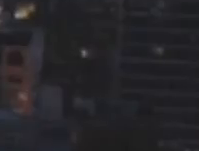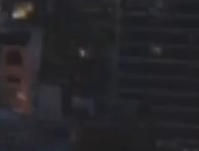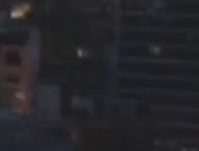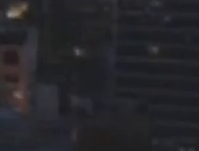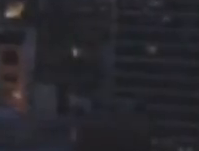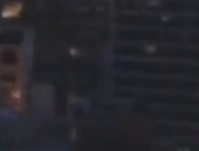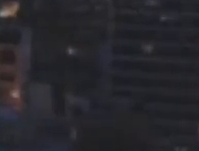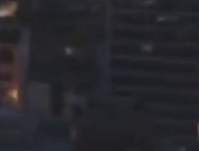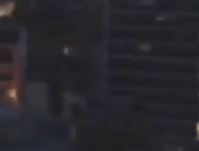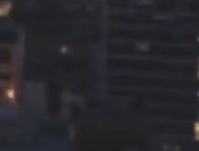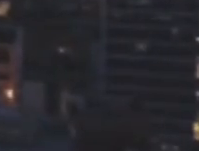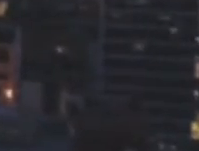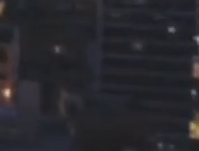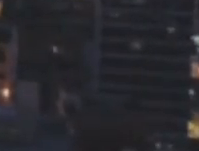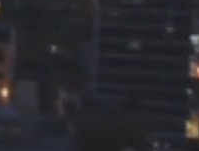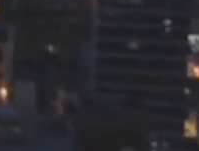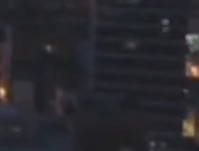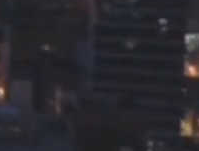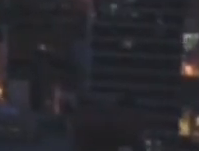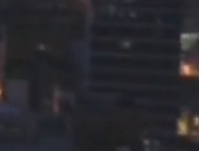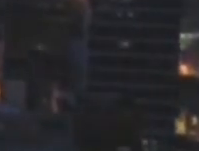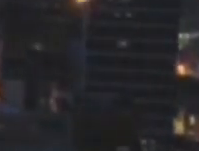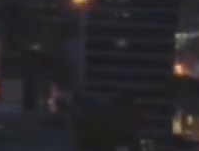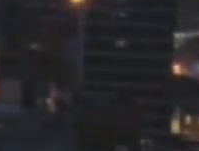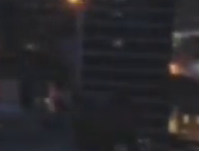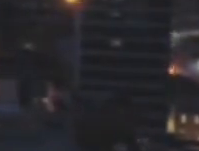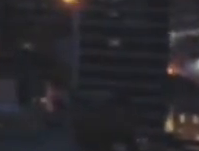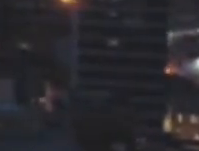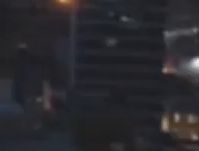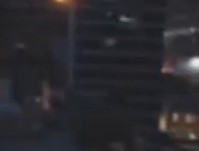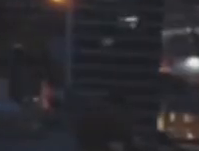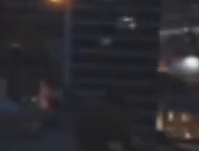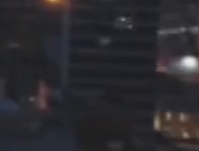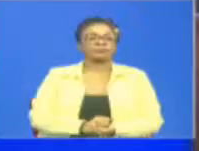This is Weekend Edition with Smriti Vidyarthi.